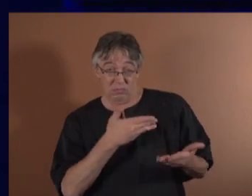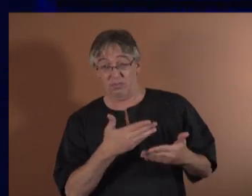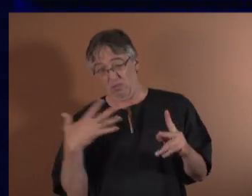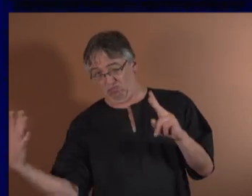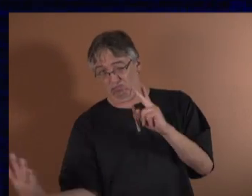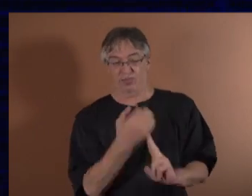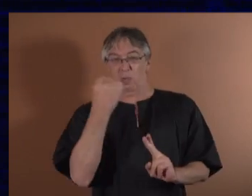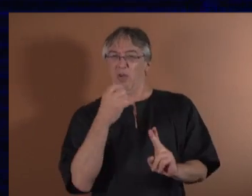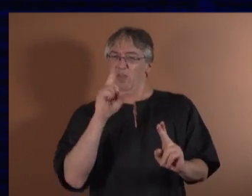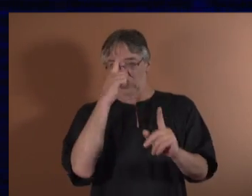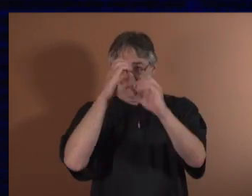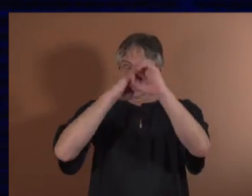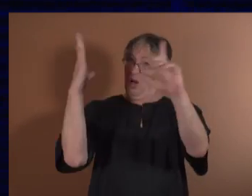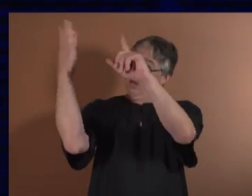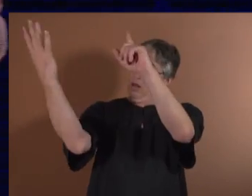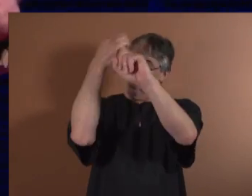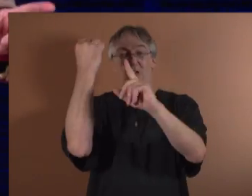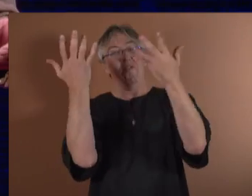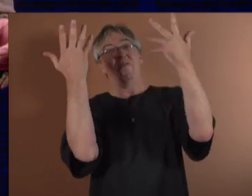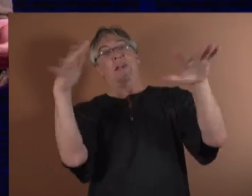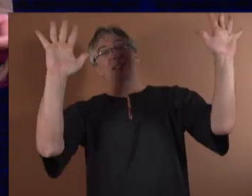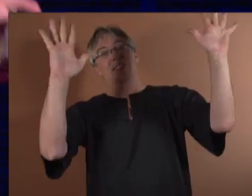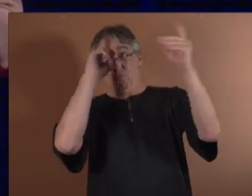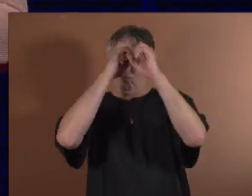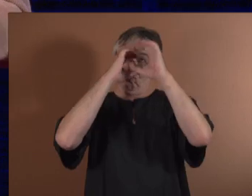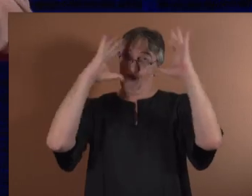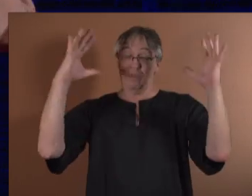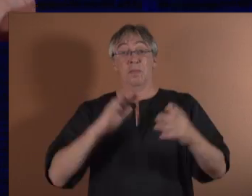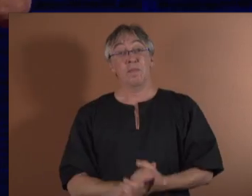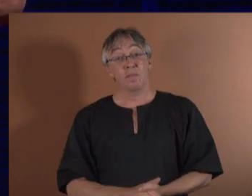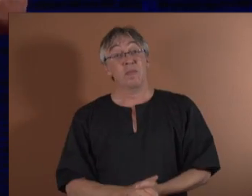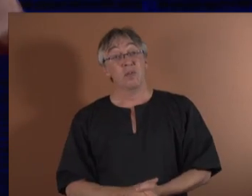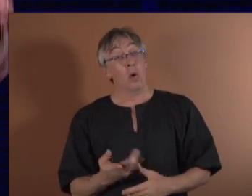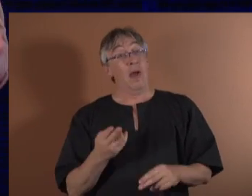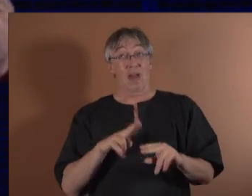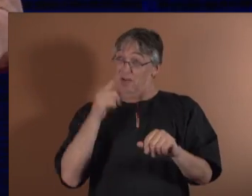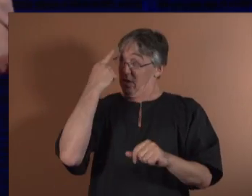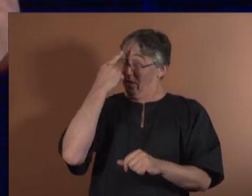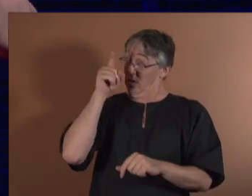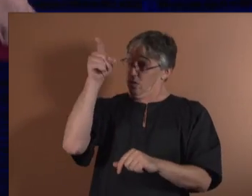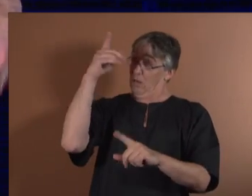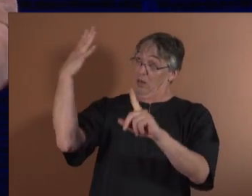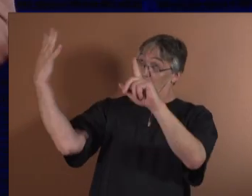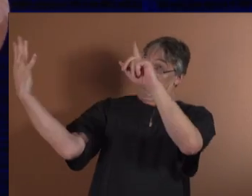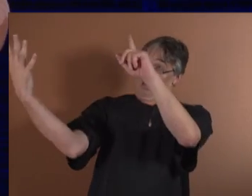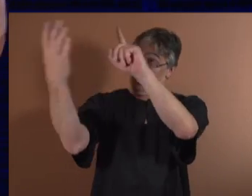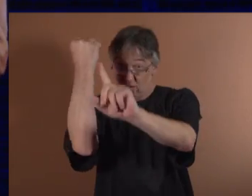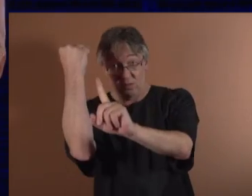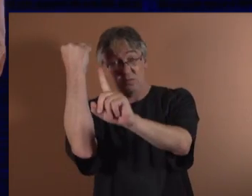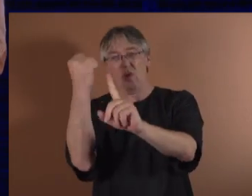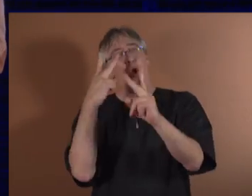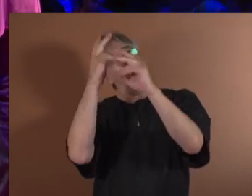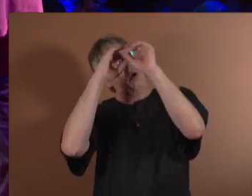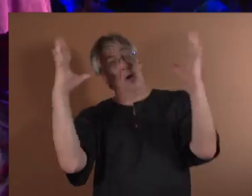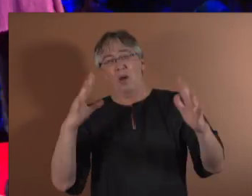You create a vision first. So would you take the next few moments and ask yourself, okay, what would success mean to me for what I picked